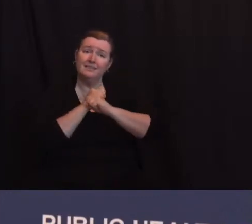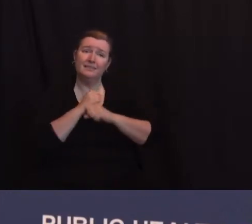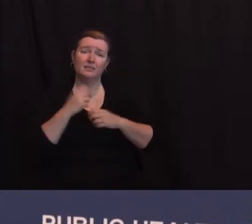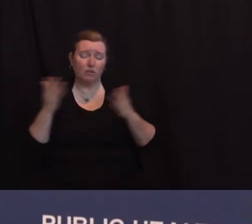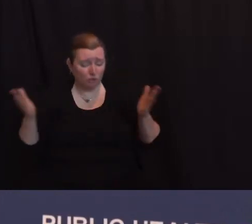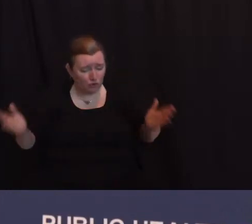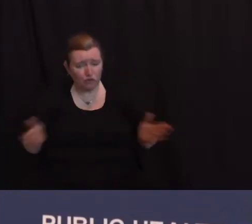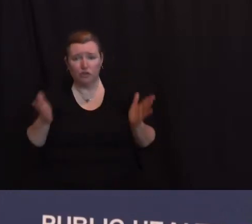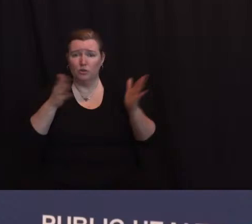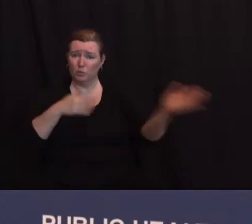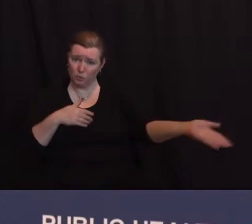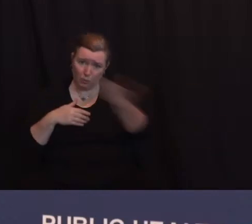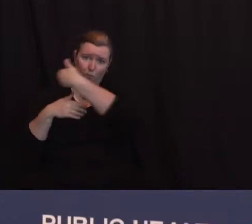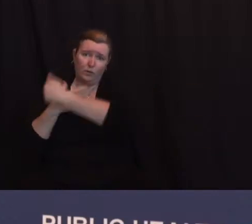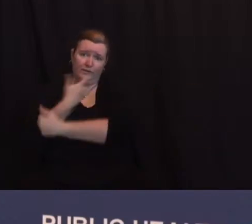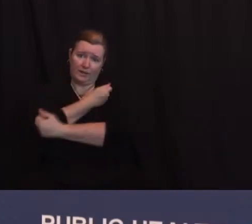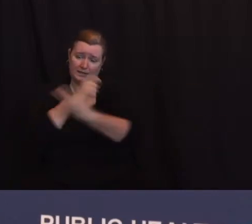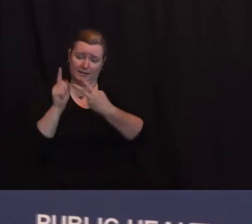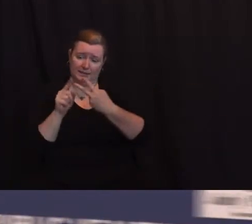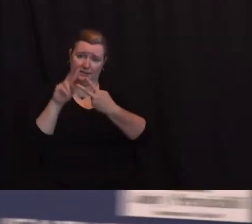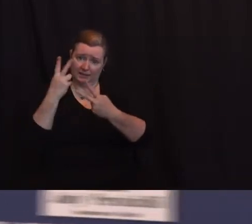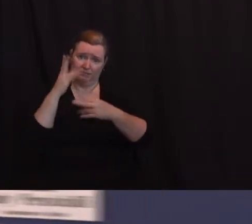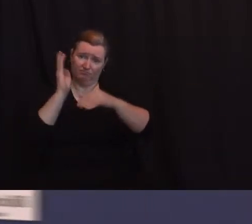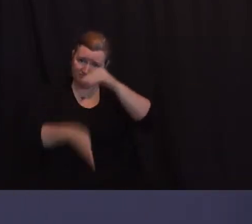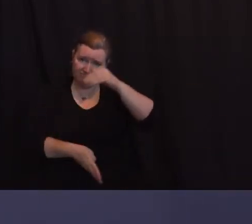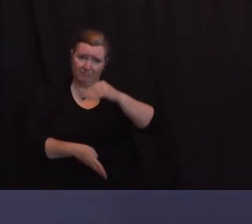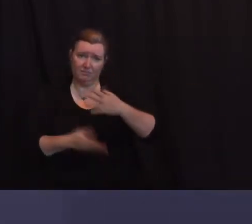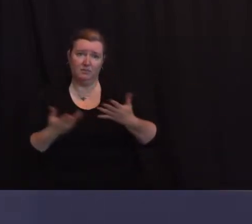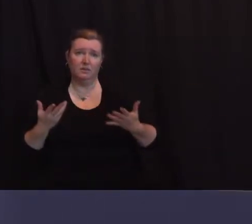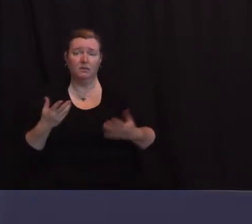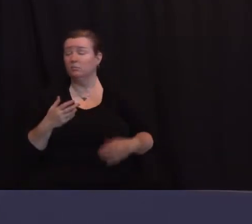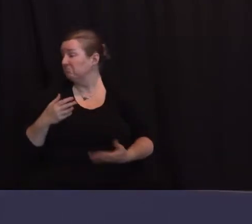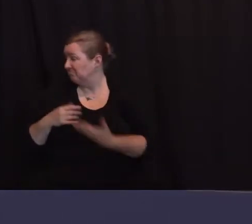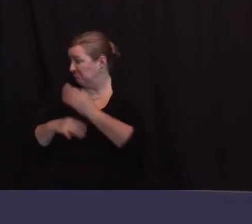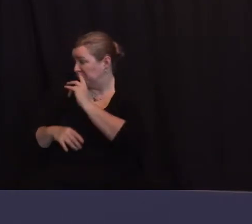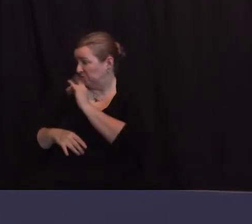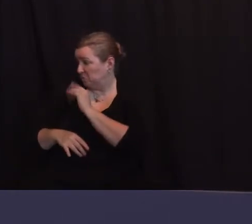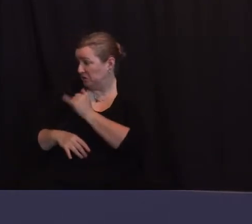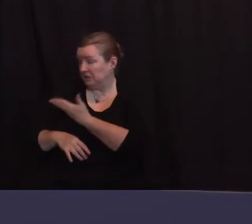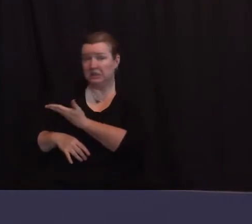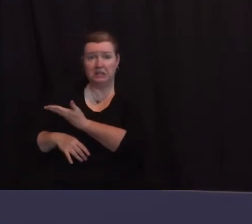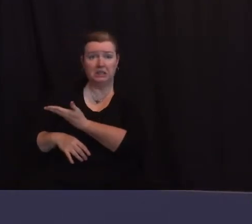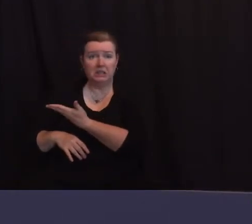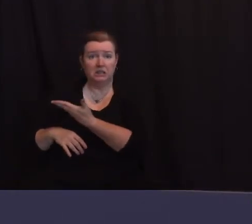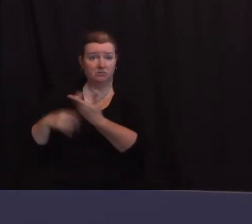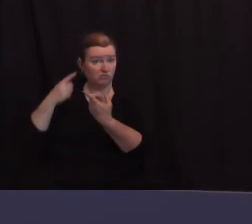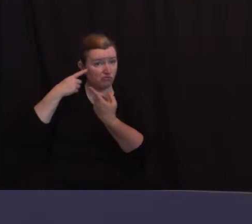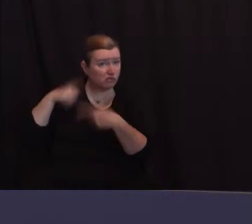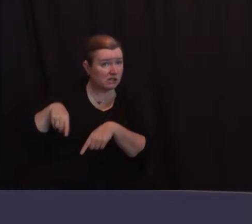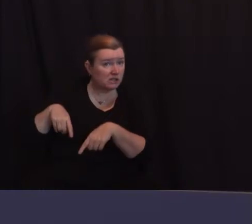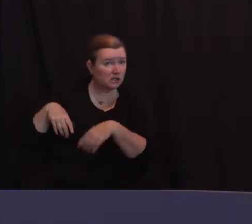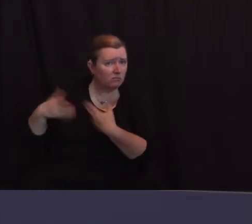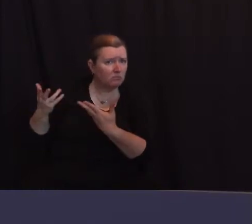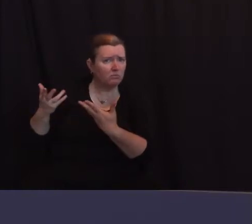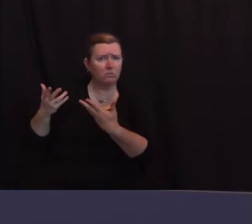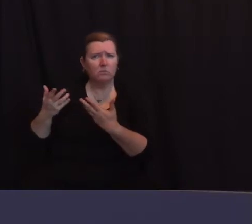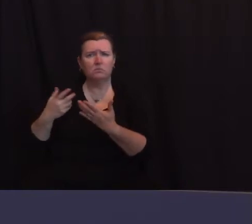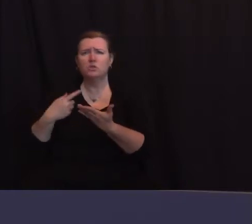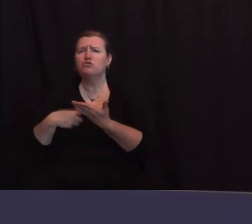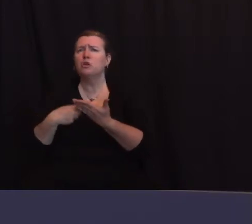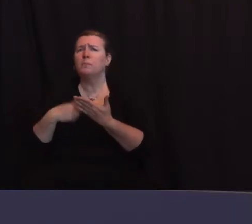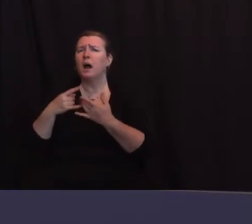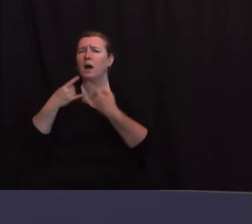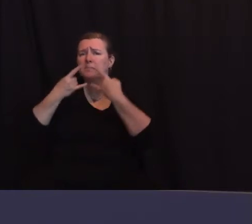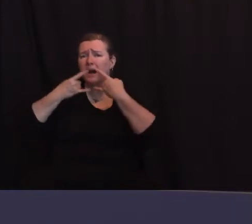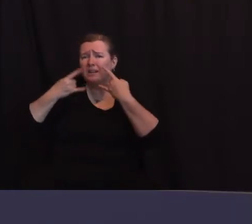and get that second dose. Judy, would you be broadly there, but also on the masking? We should allow folks sort